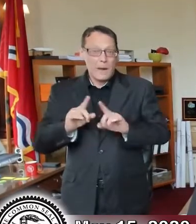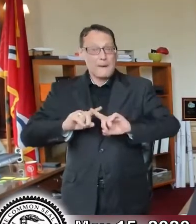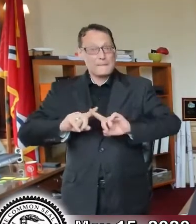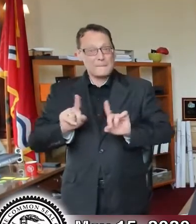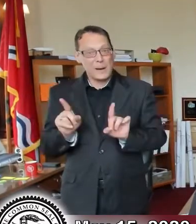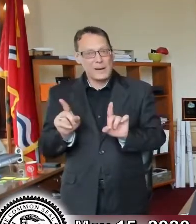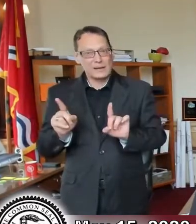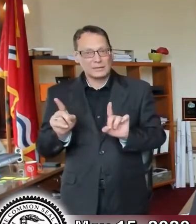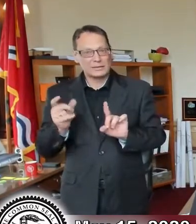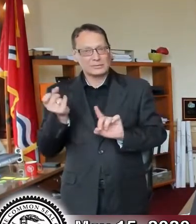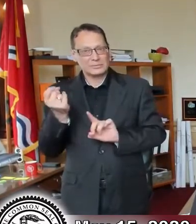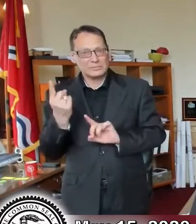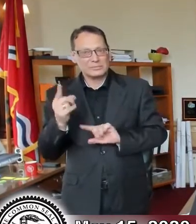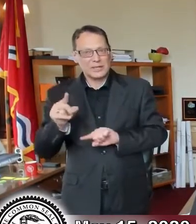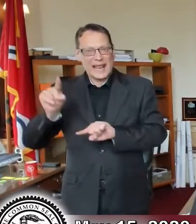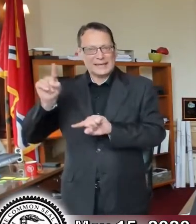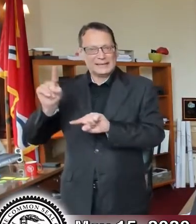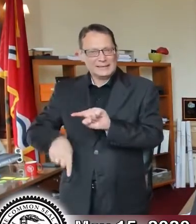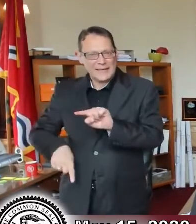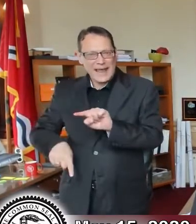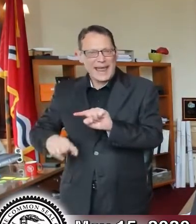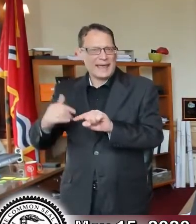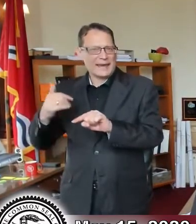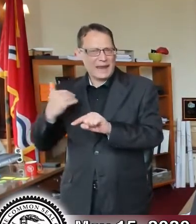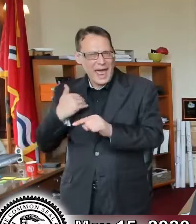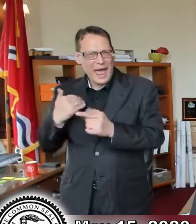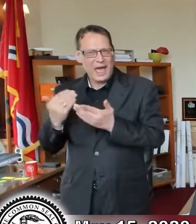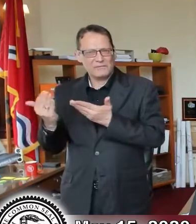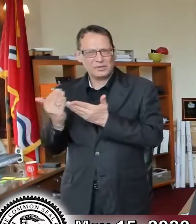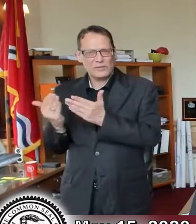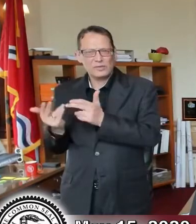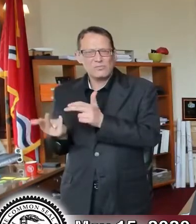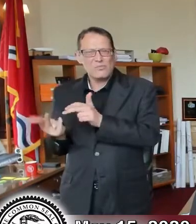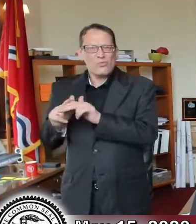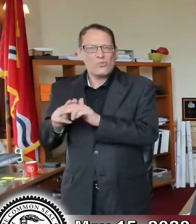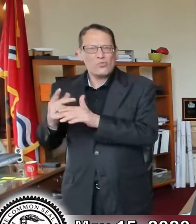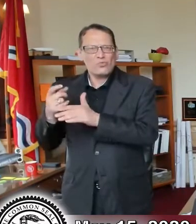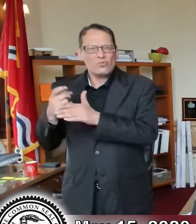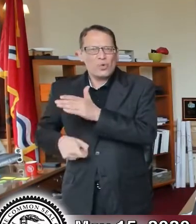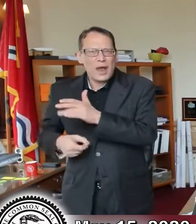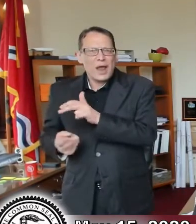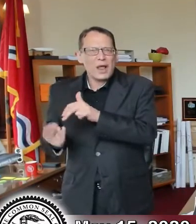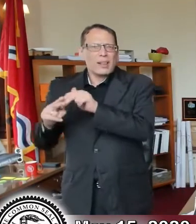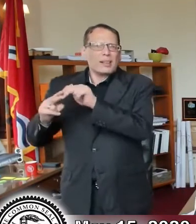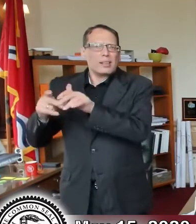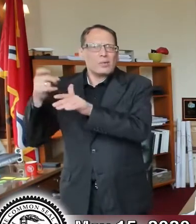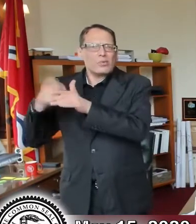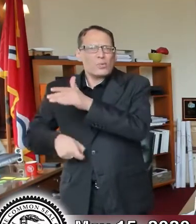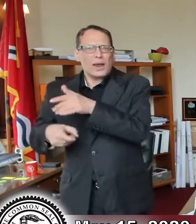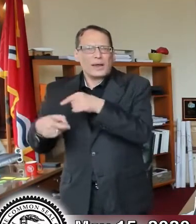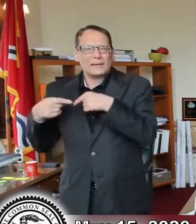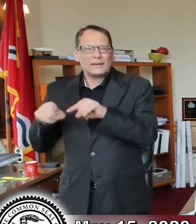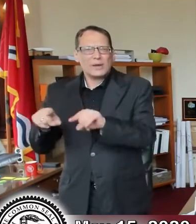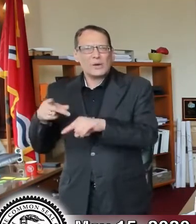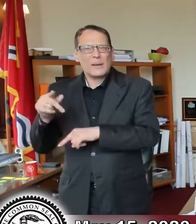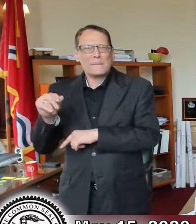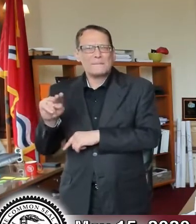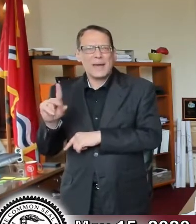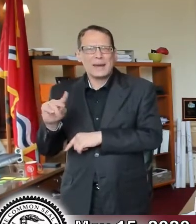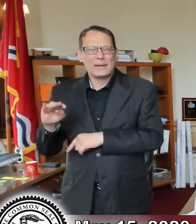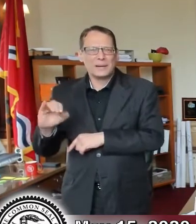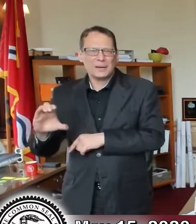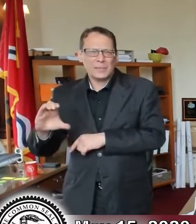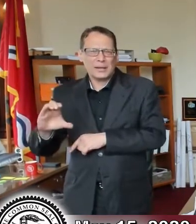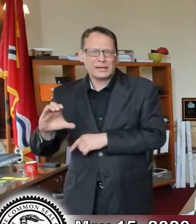we can't have services gouging people and or restaurants during a pandemic. So I think this